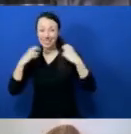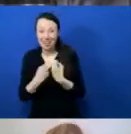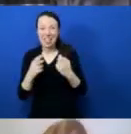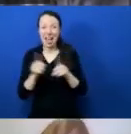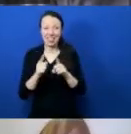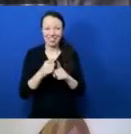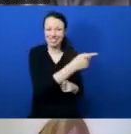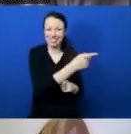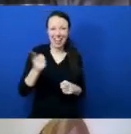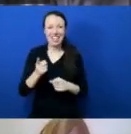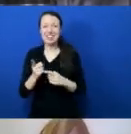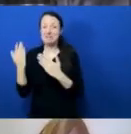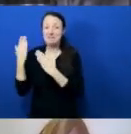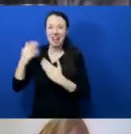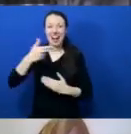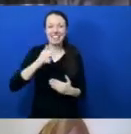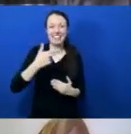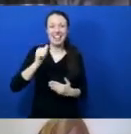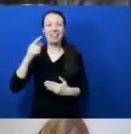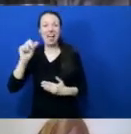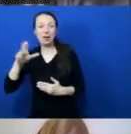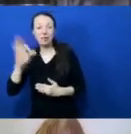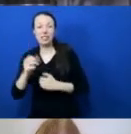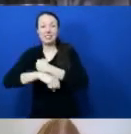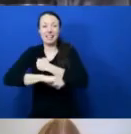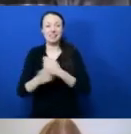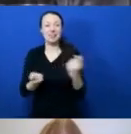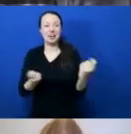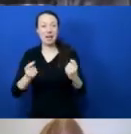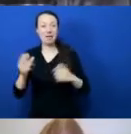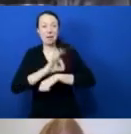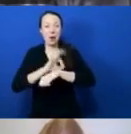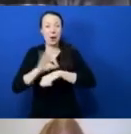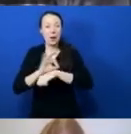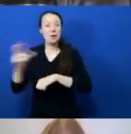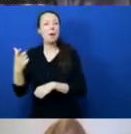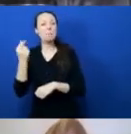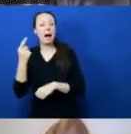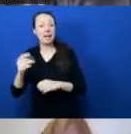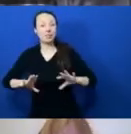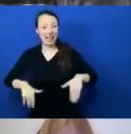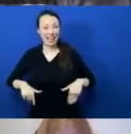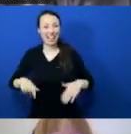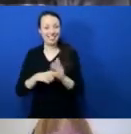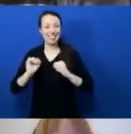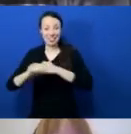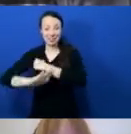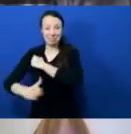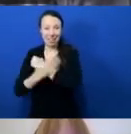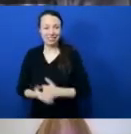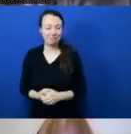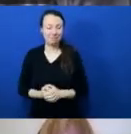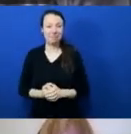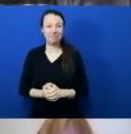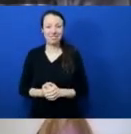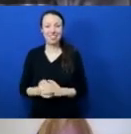to introduce us to the problem by Nina Dausz, deputy head of the project in our Swiss